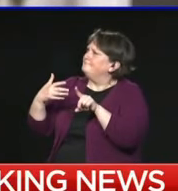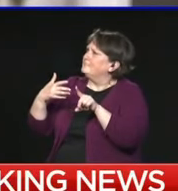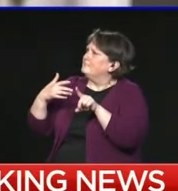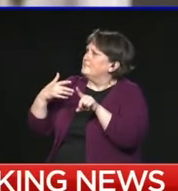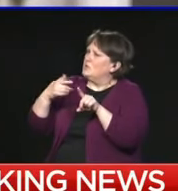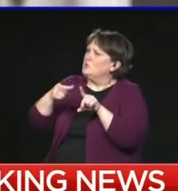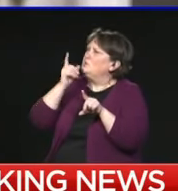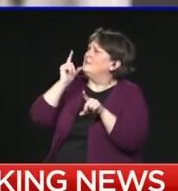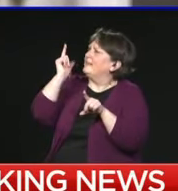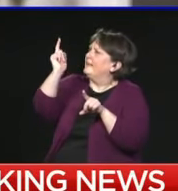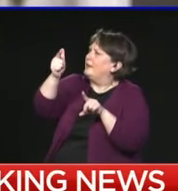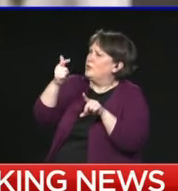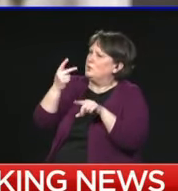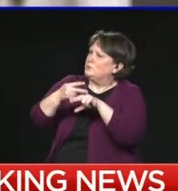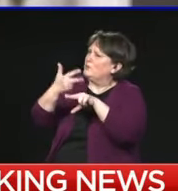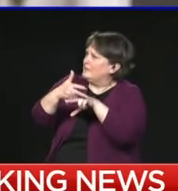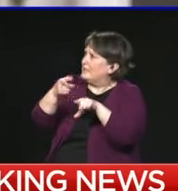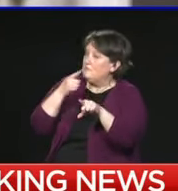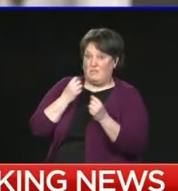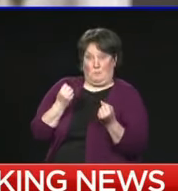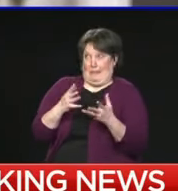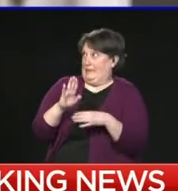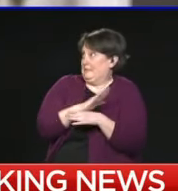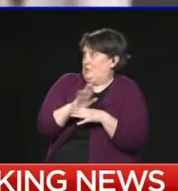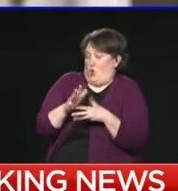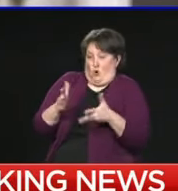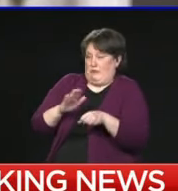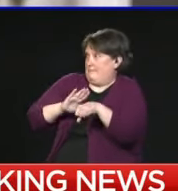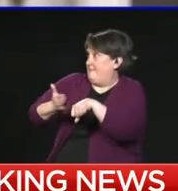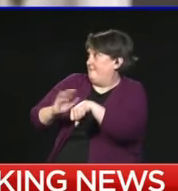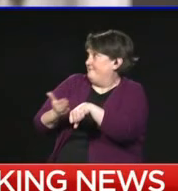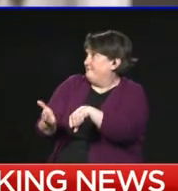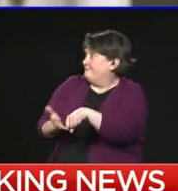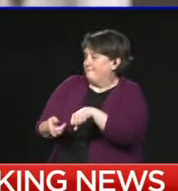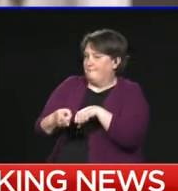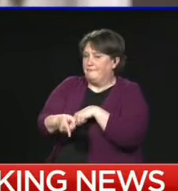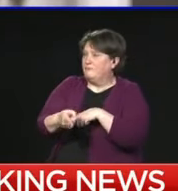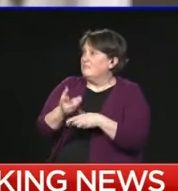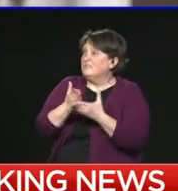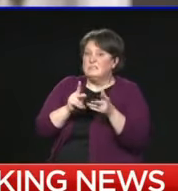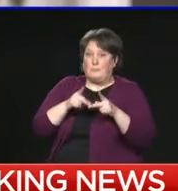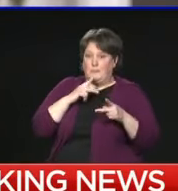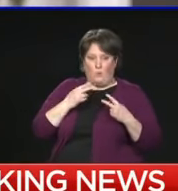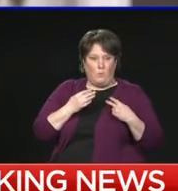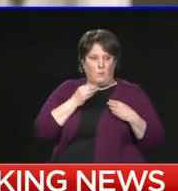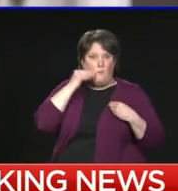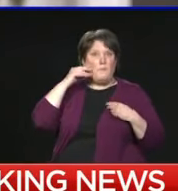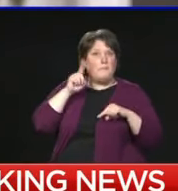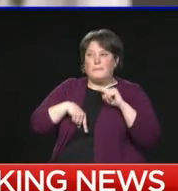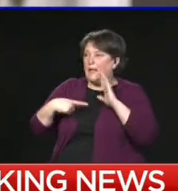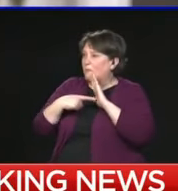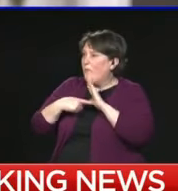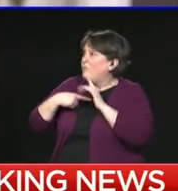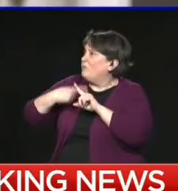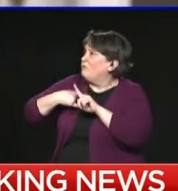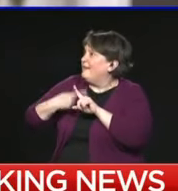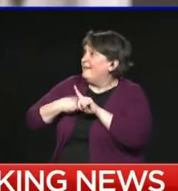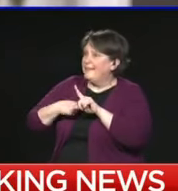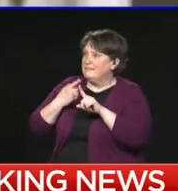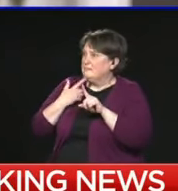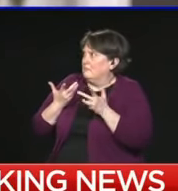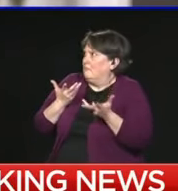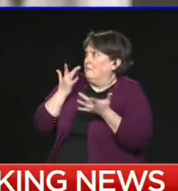will come out later this week. There are many businesses that have already laid off people. There are people at home who cannot afford to pay their rent, and those checks